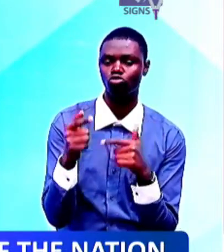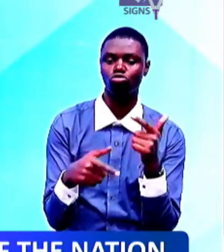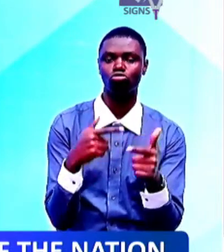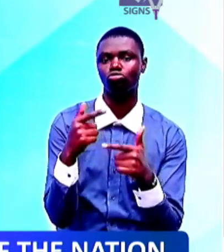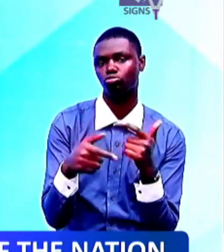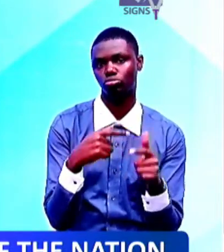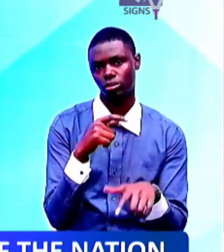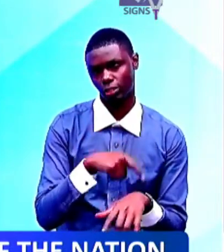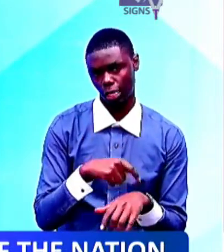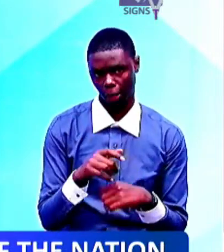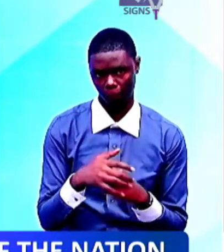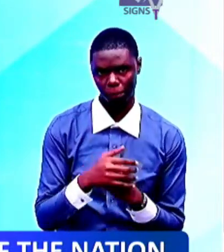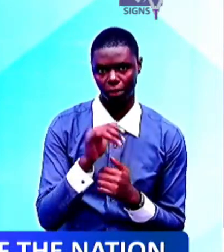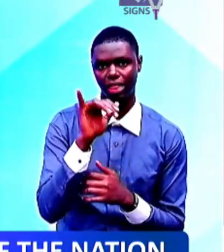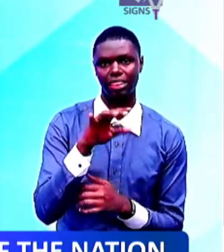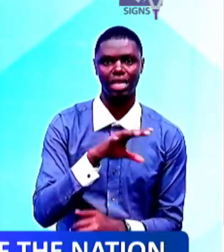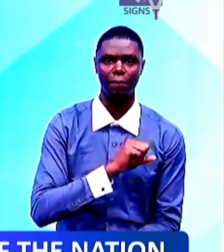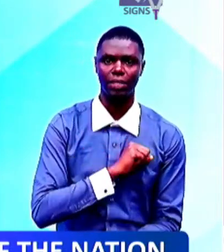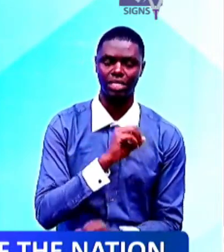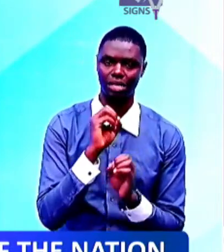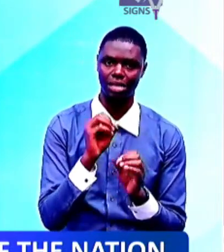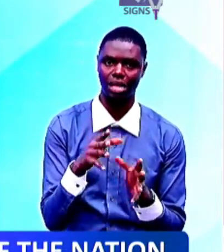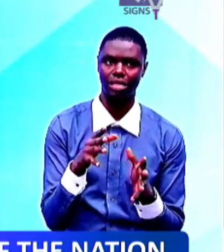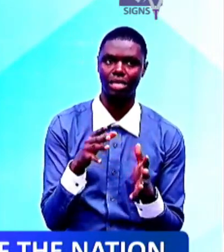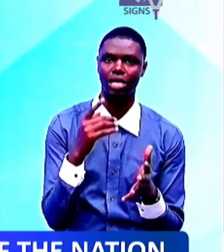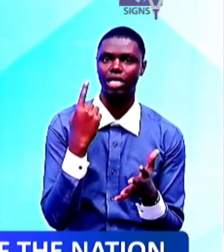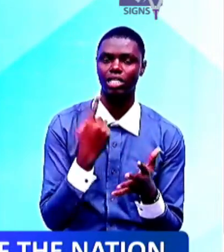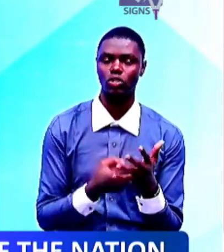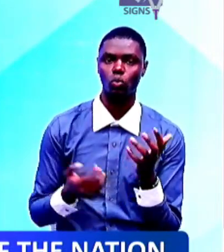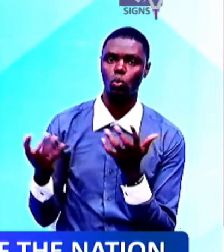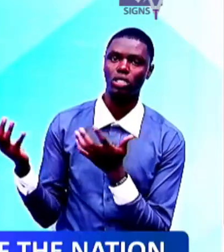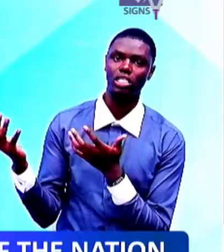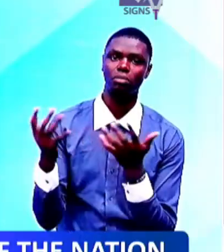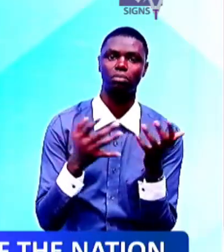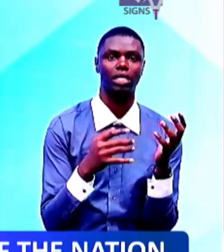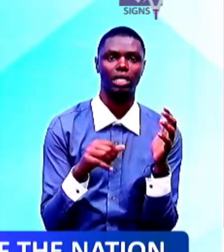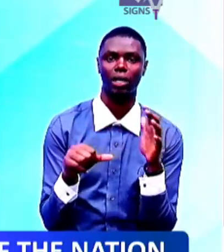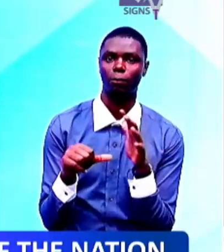time. That impatience is what is bringing in a letter all this